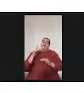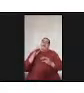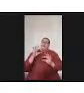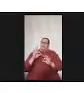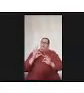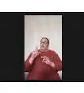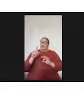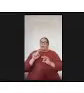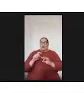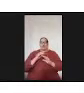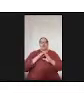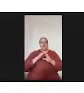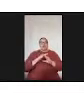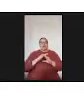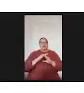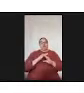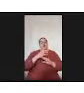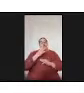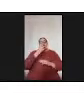to prevent oxygen